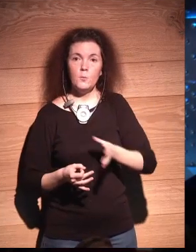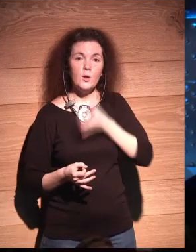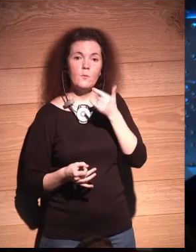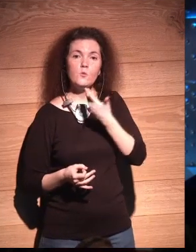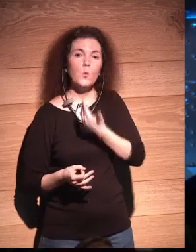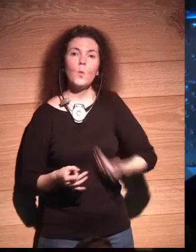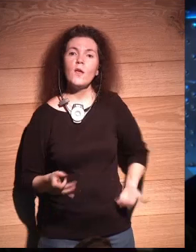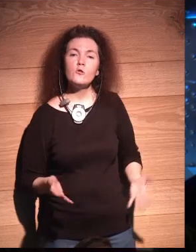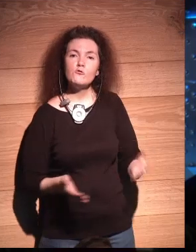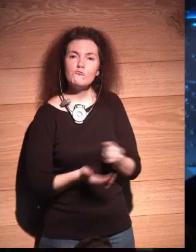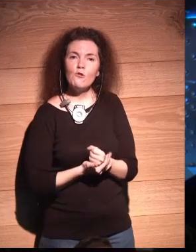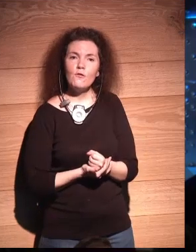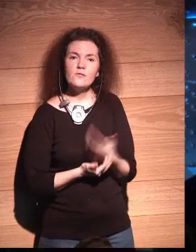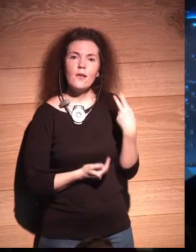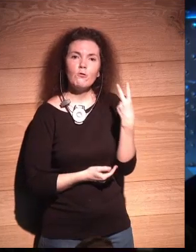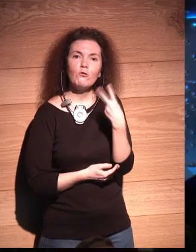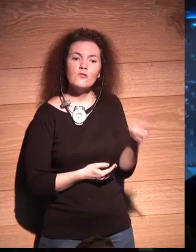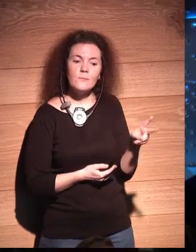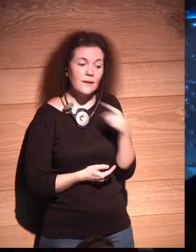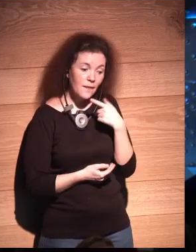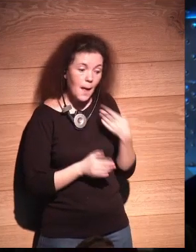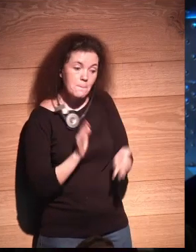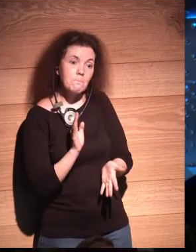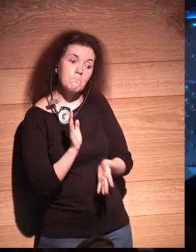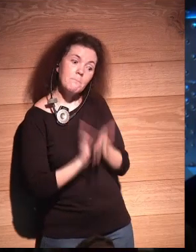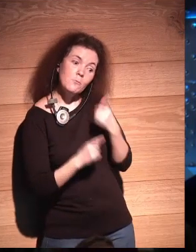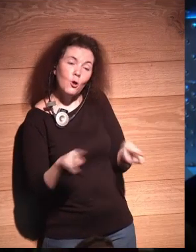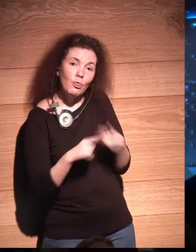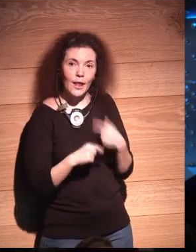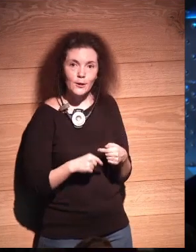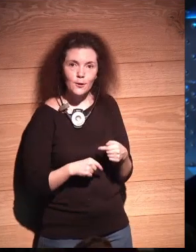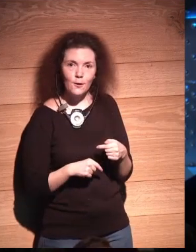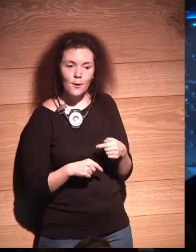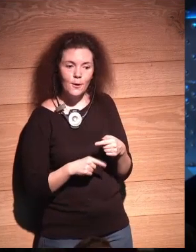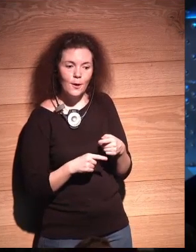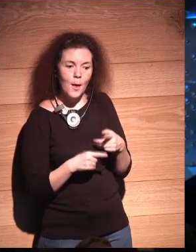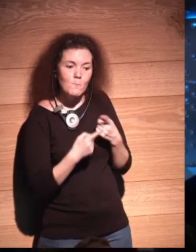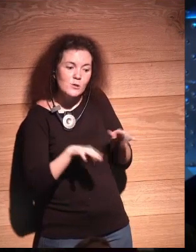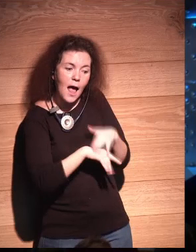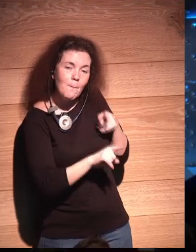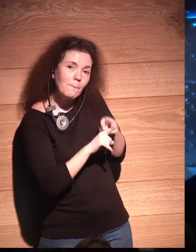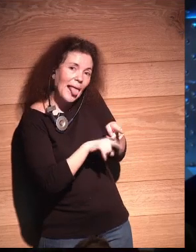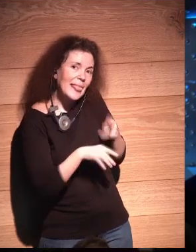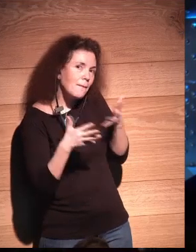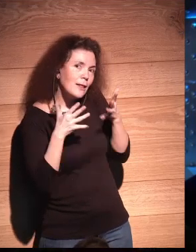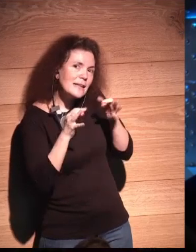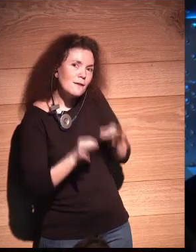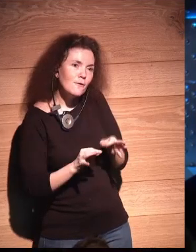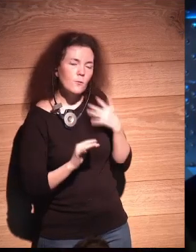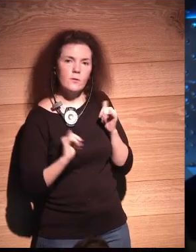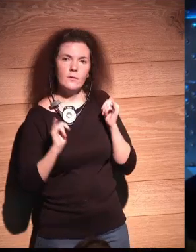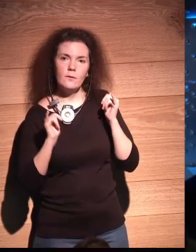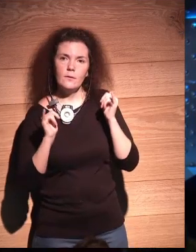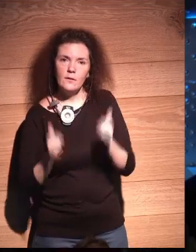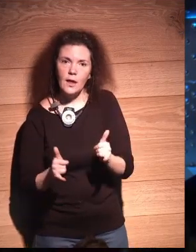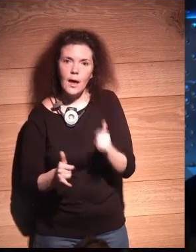concert, it's for music for you, and you're really going to love it. And they're like so ready by the time they get there. They're like, what is